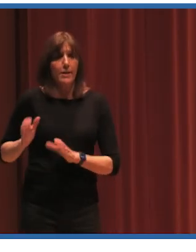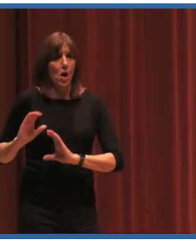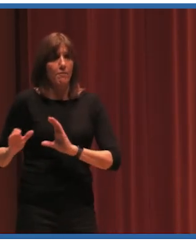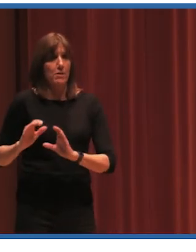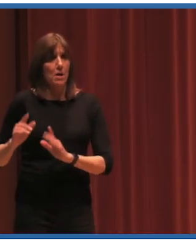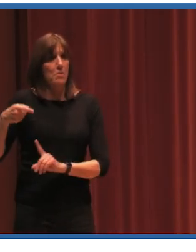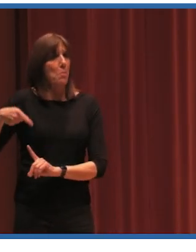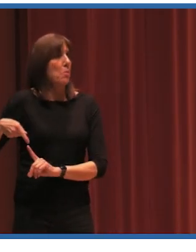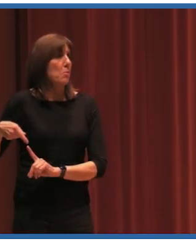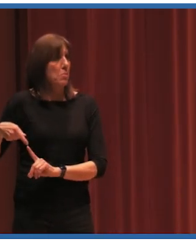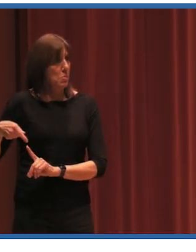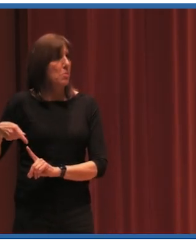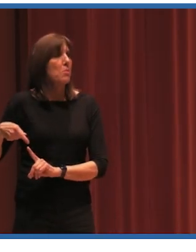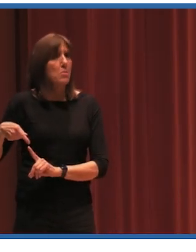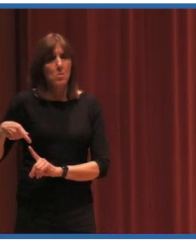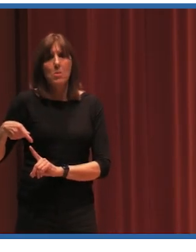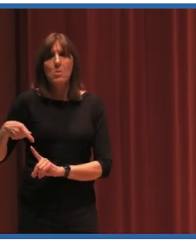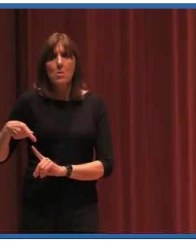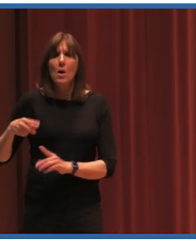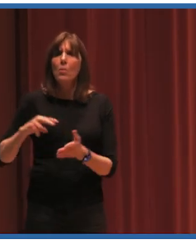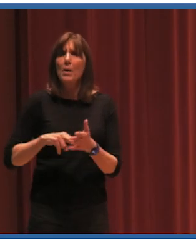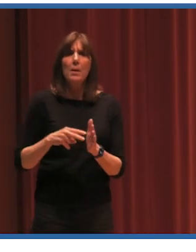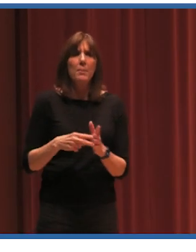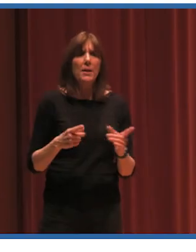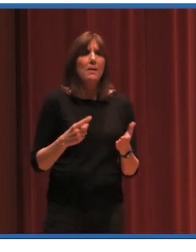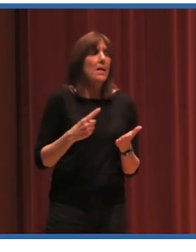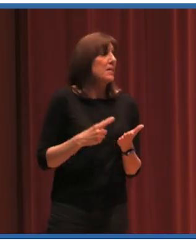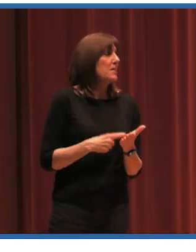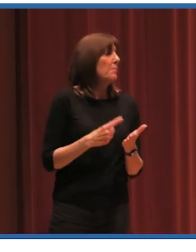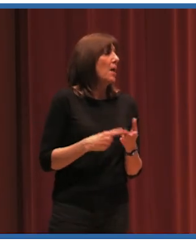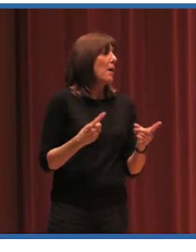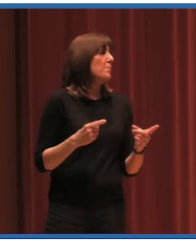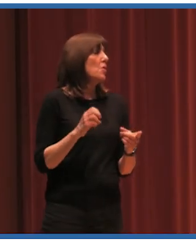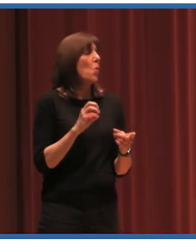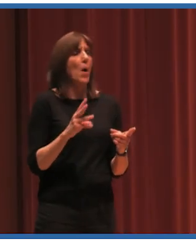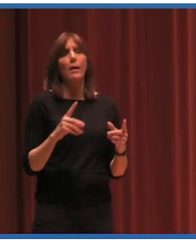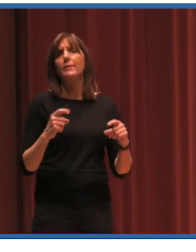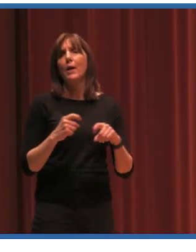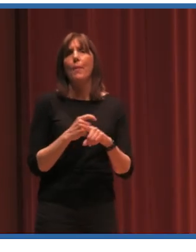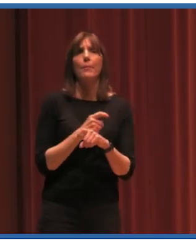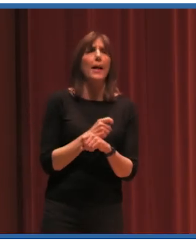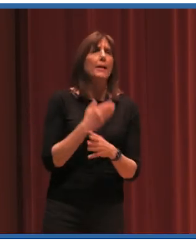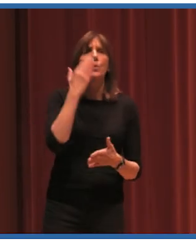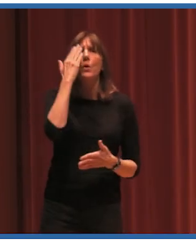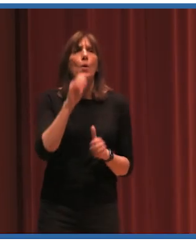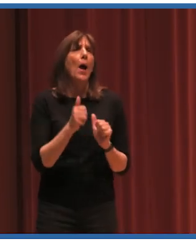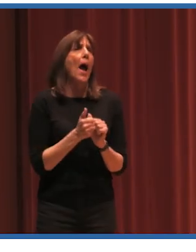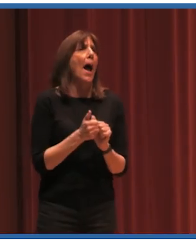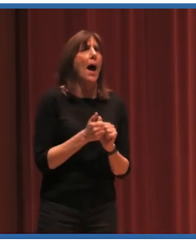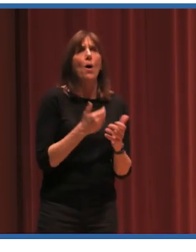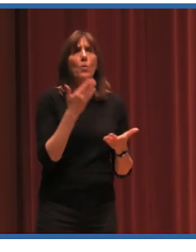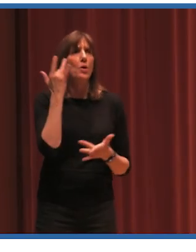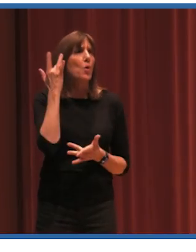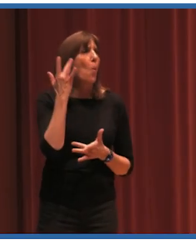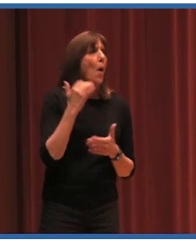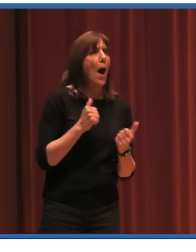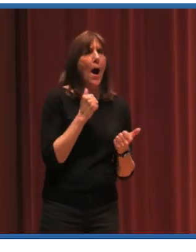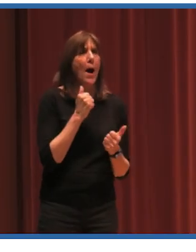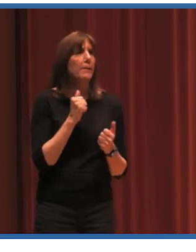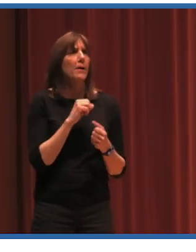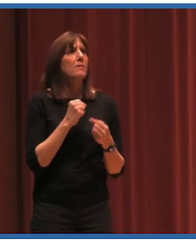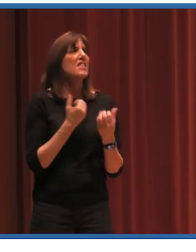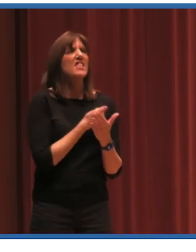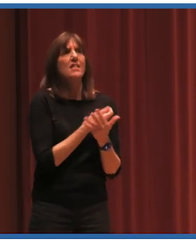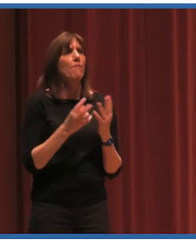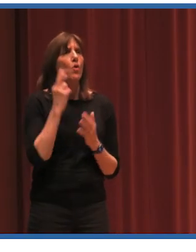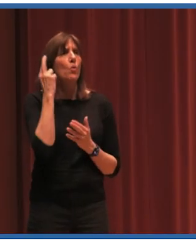conversation. And what I mean by that is sometimes it's said, well, it's complicated, we don't know how it works, so let's not talk about it. But to